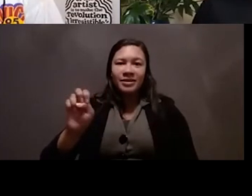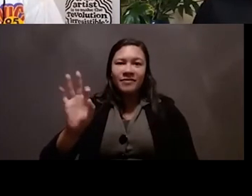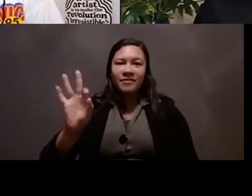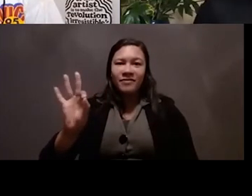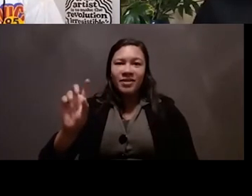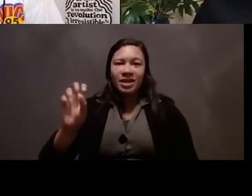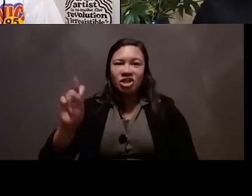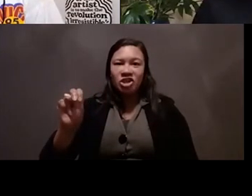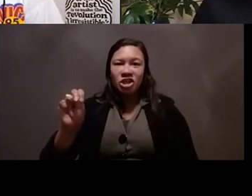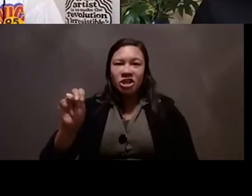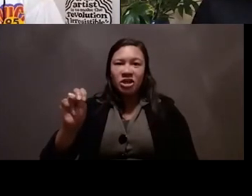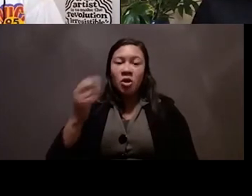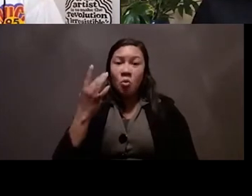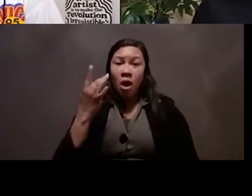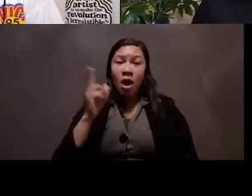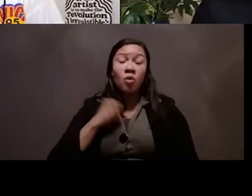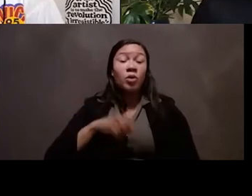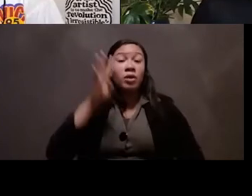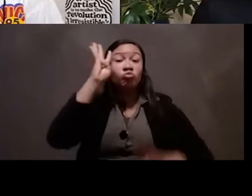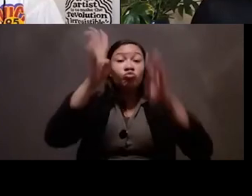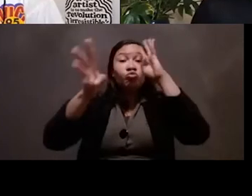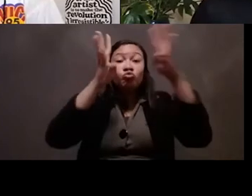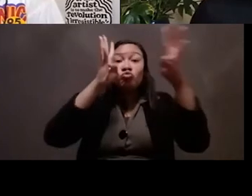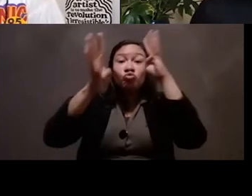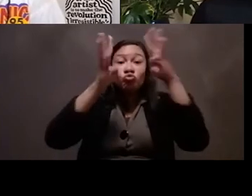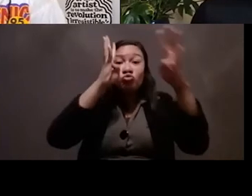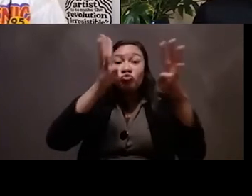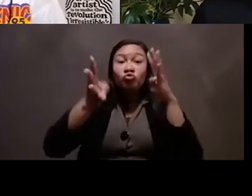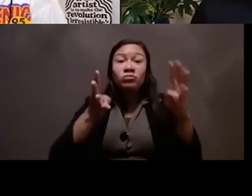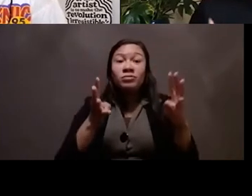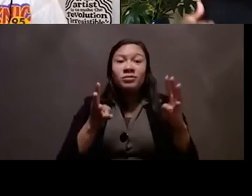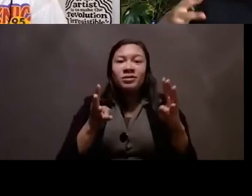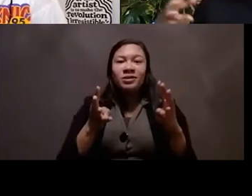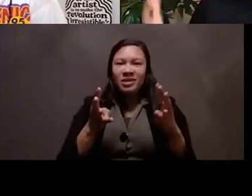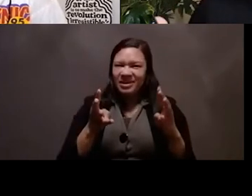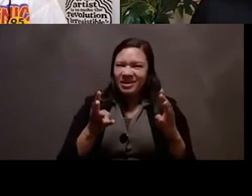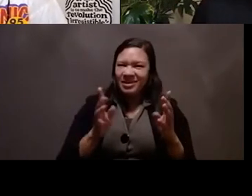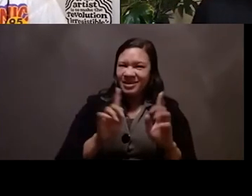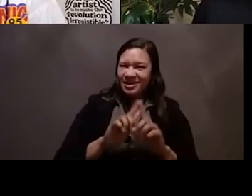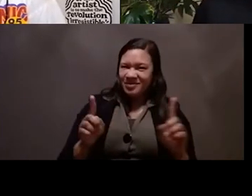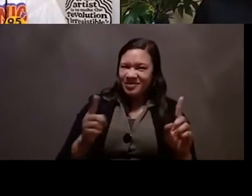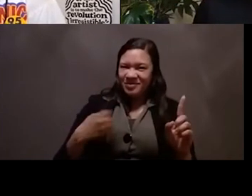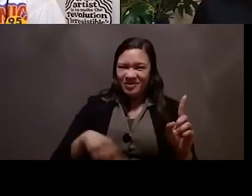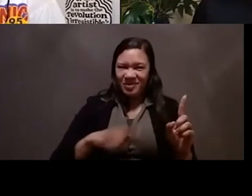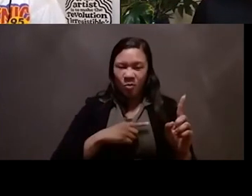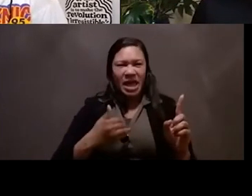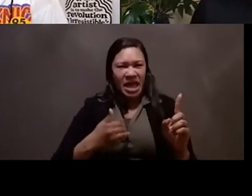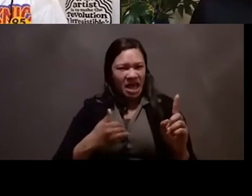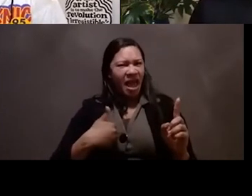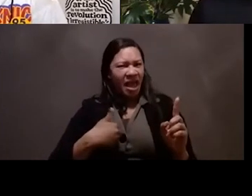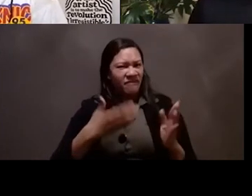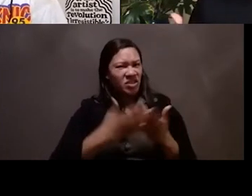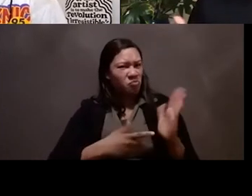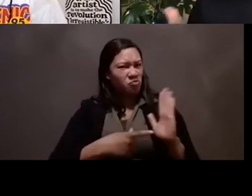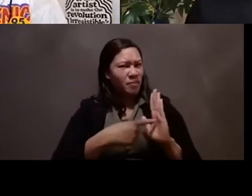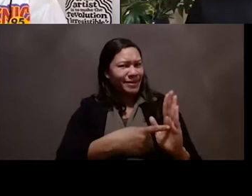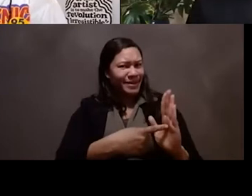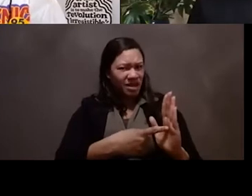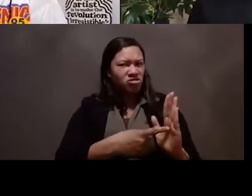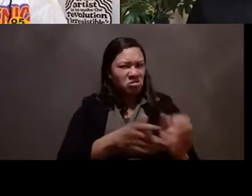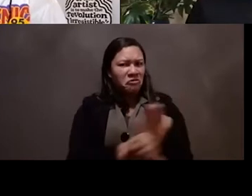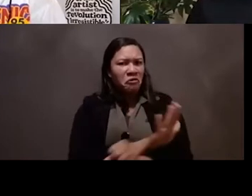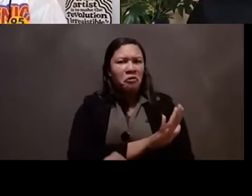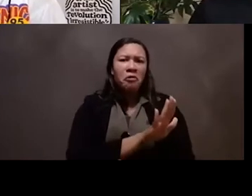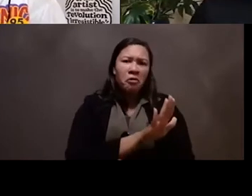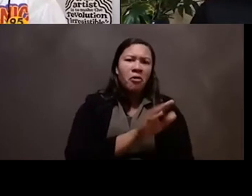a future where we do have some kind of fullness of representation. But I don't know